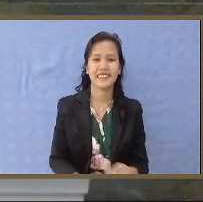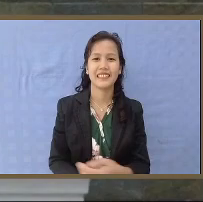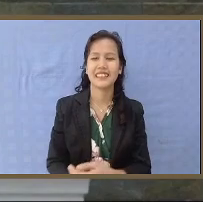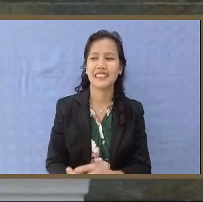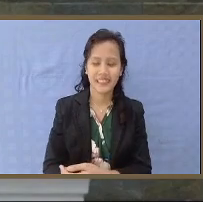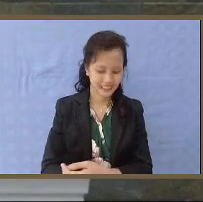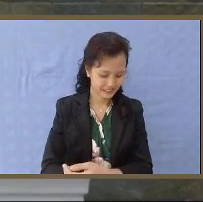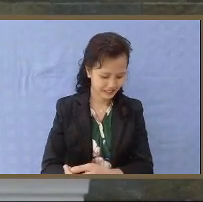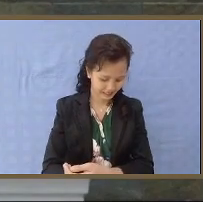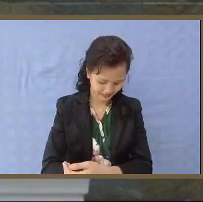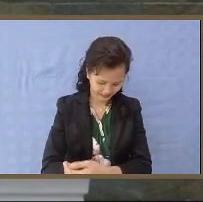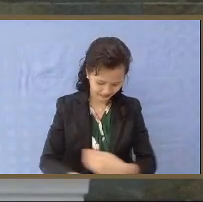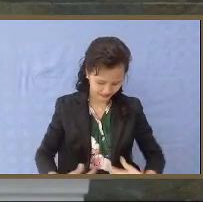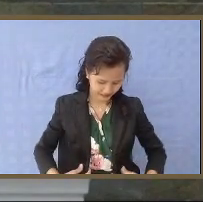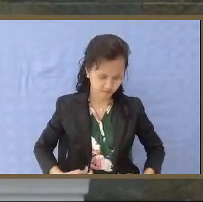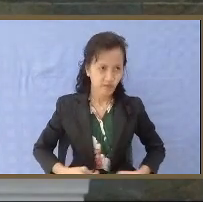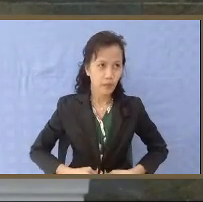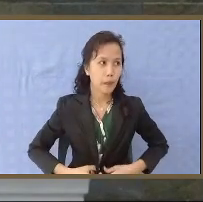our God.